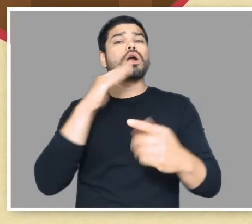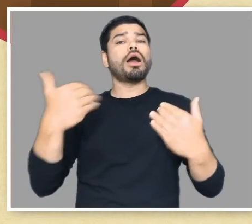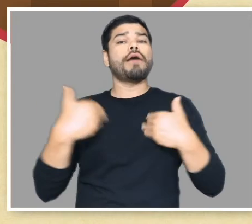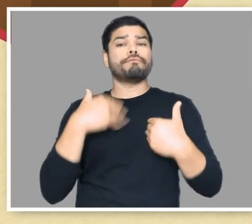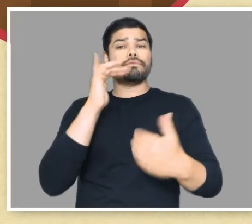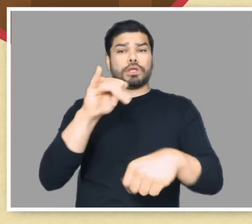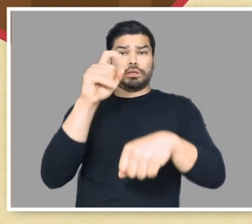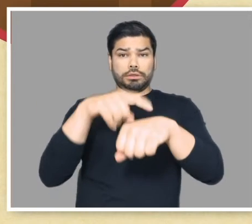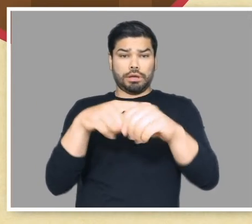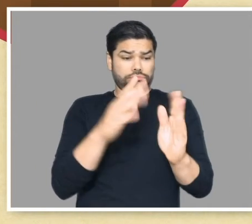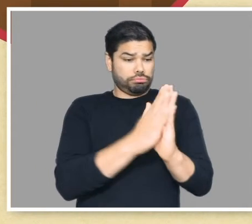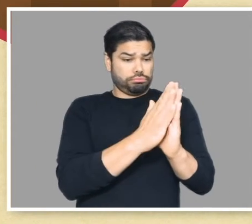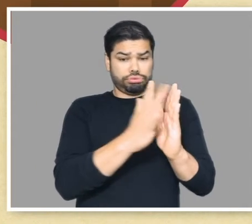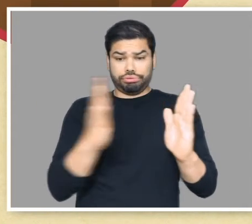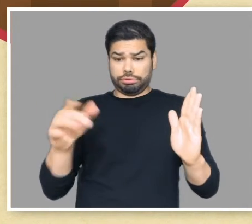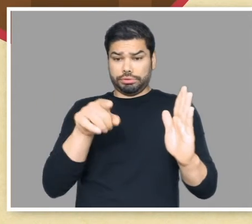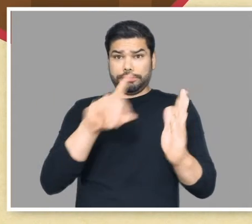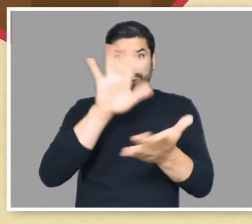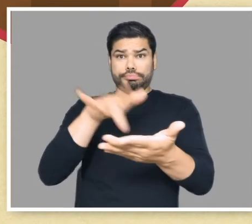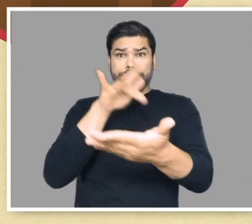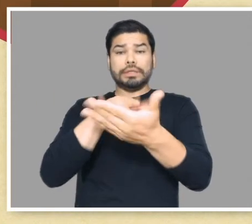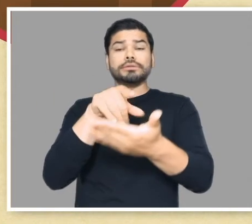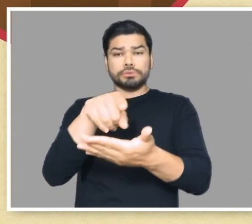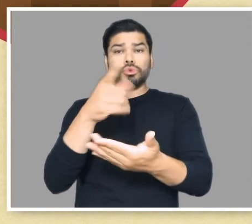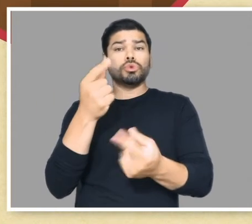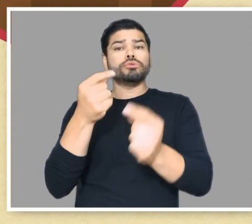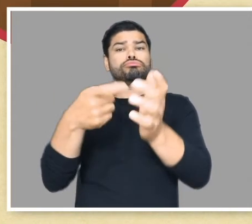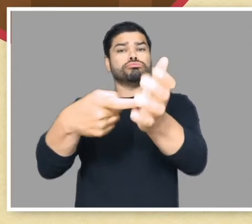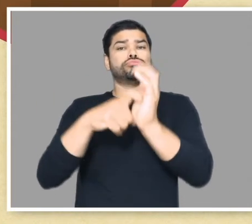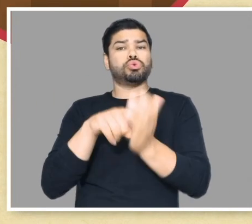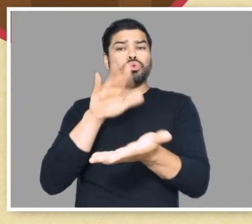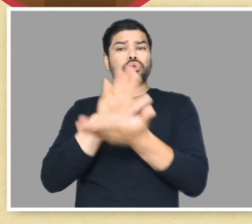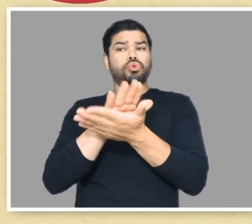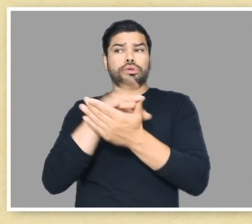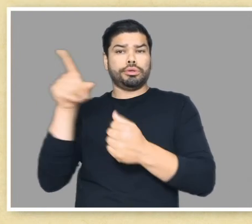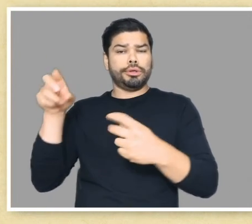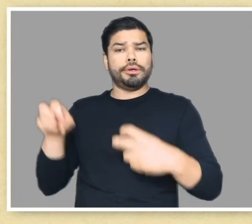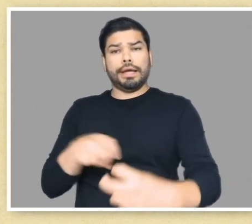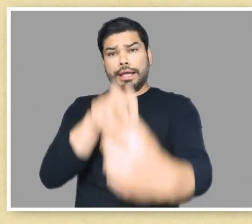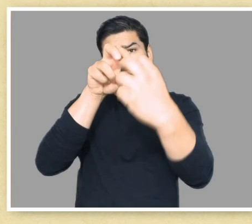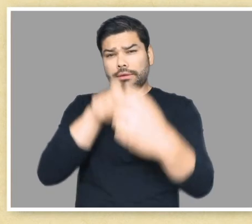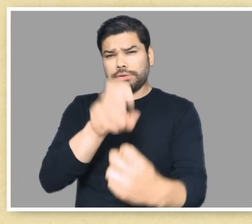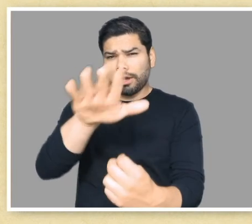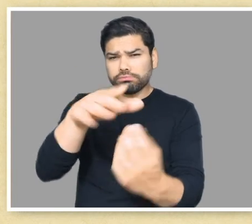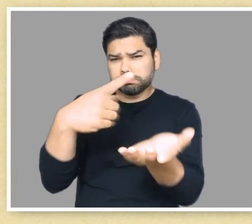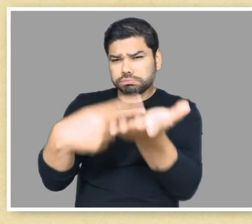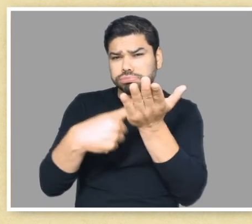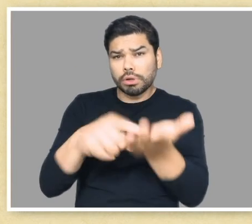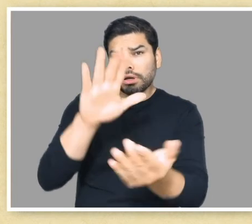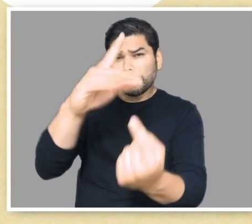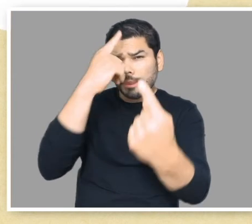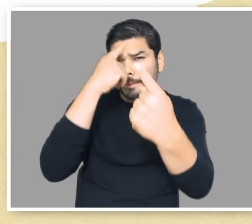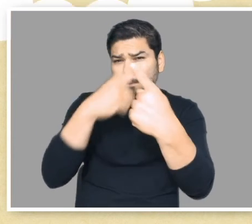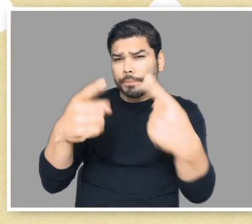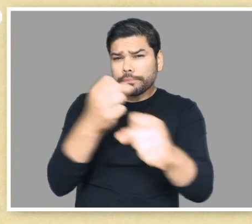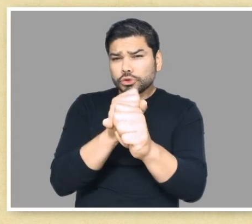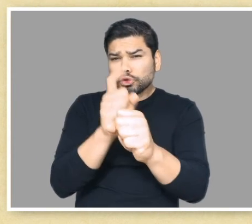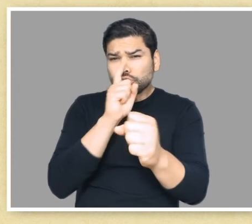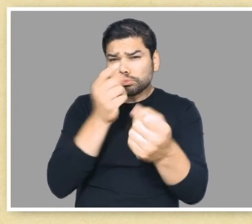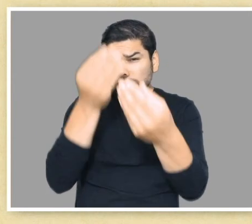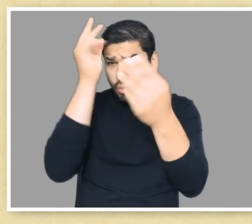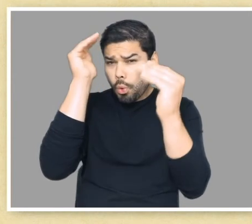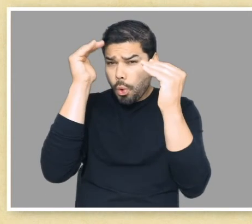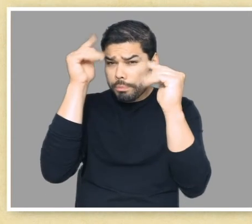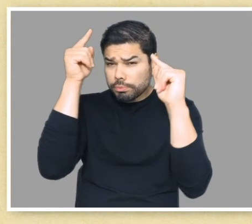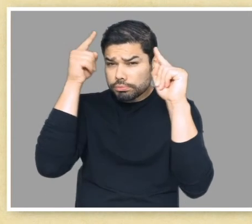that you will have to go to a hearing in order to resolve your dispute. Many due process complaints are resolved before reaching the hearing